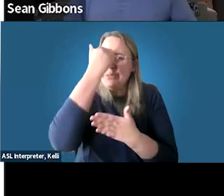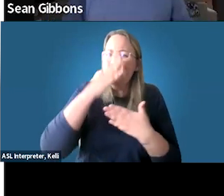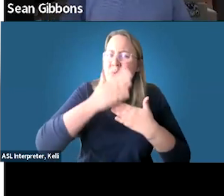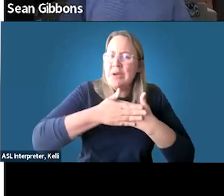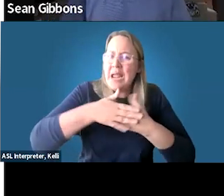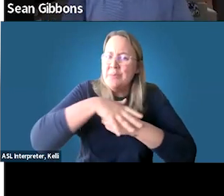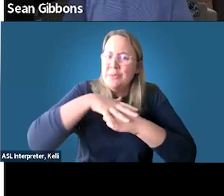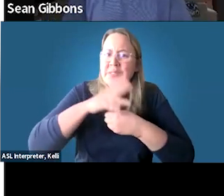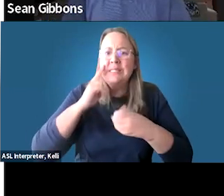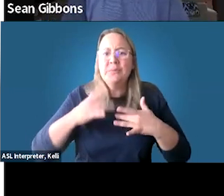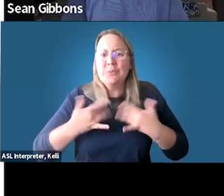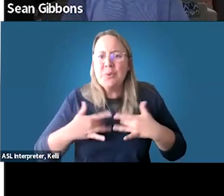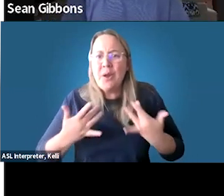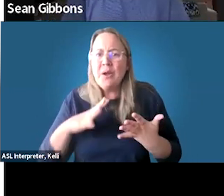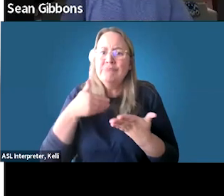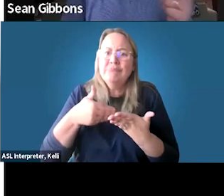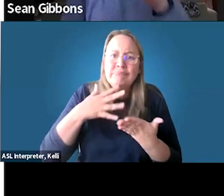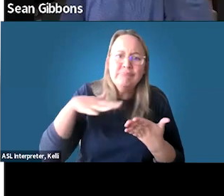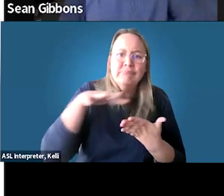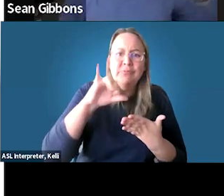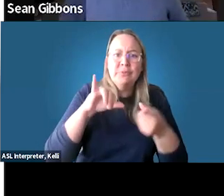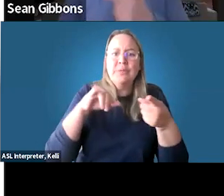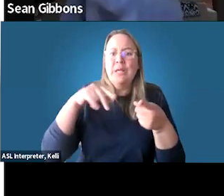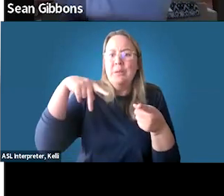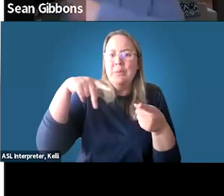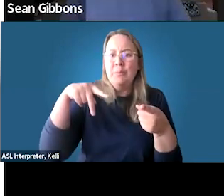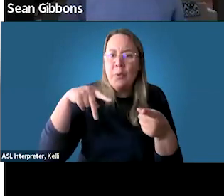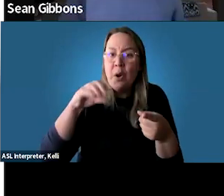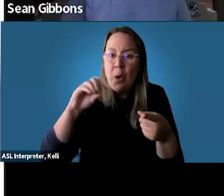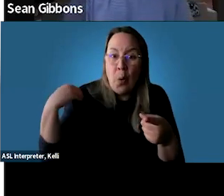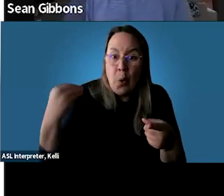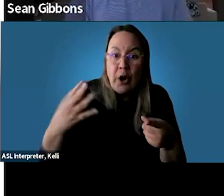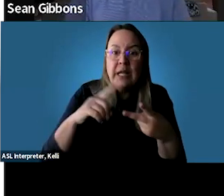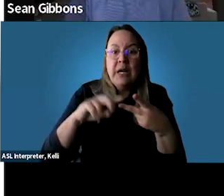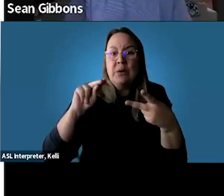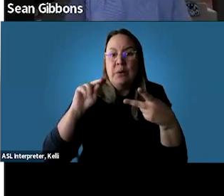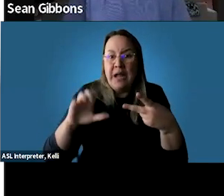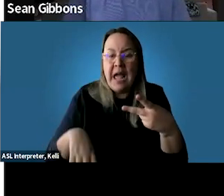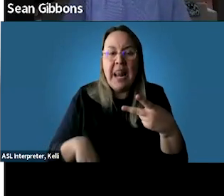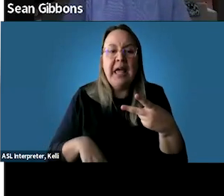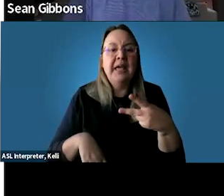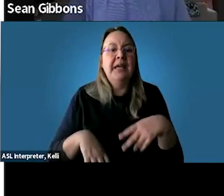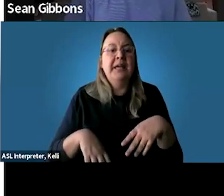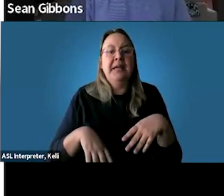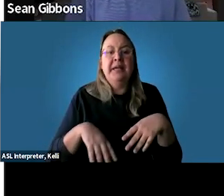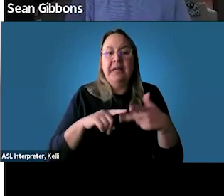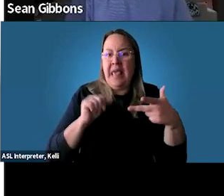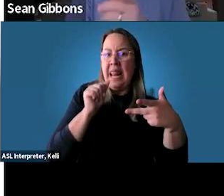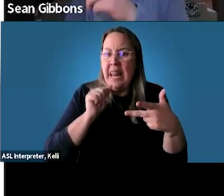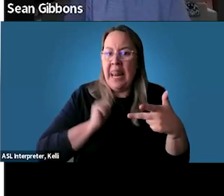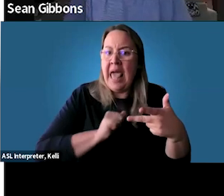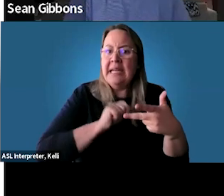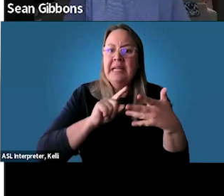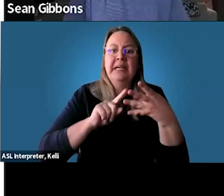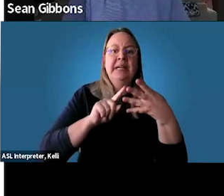And you can see here what we got cooking coming up, a whole bunch of stuff out in Portland, that's in Oregon, down there in North Carolina, at least for me, from where I'm at, Atlanta, Kansas City.